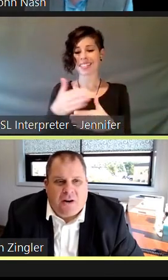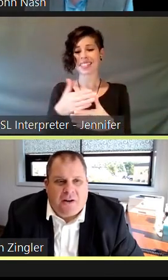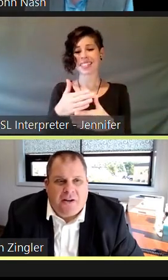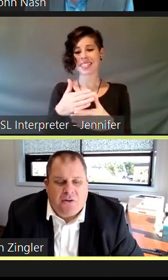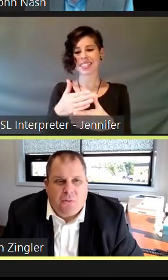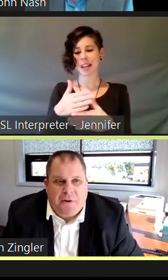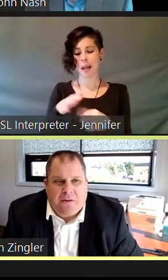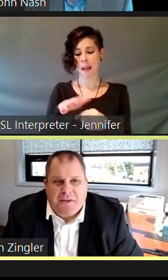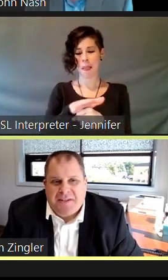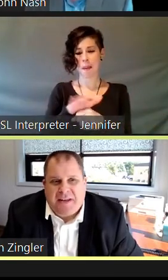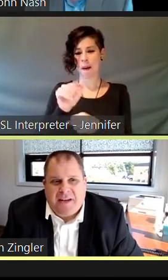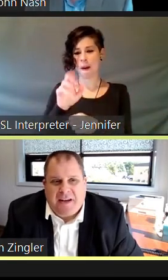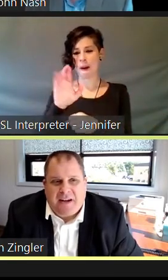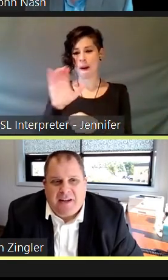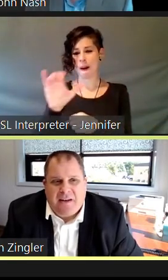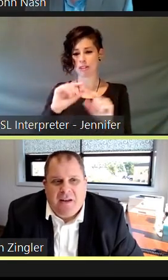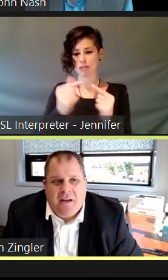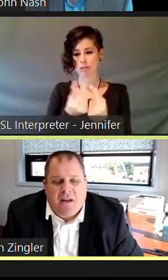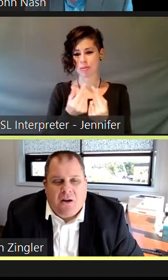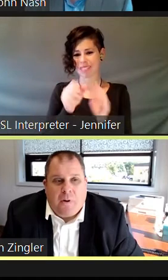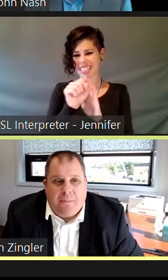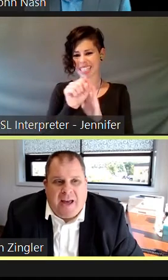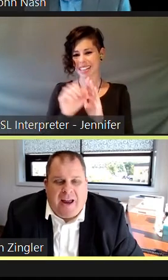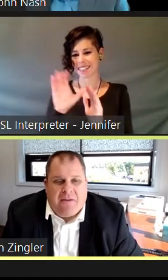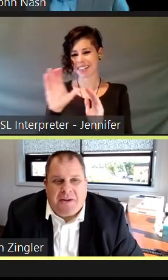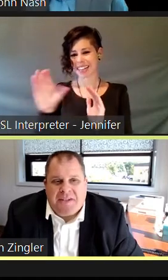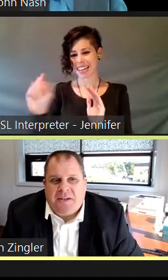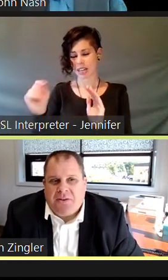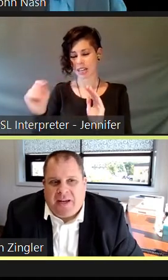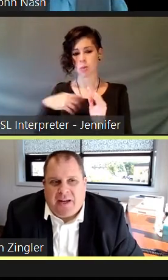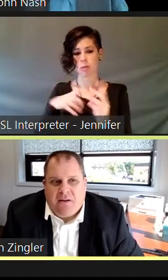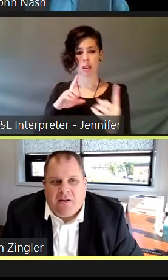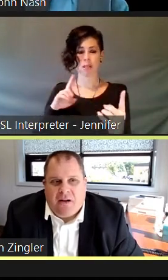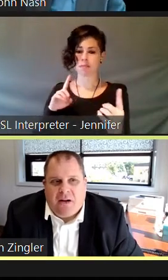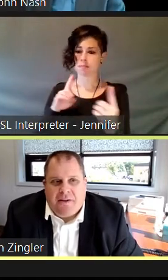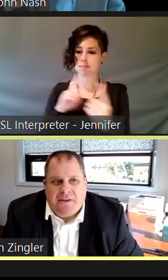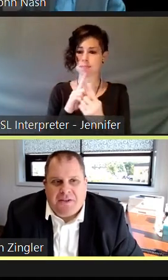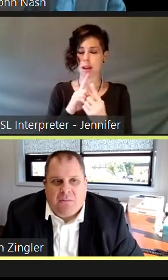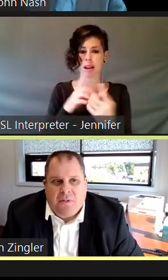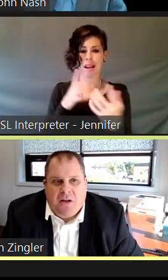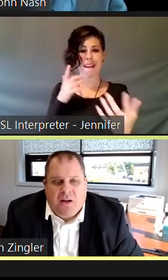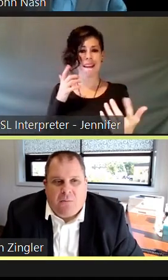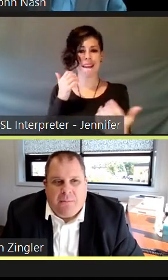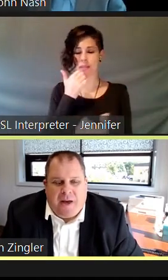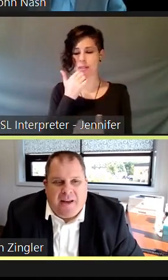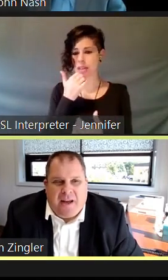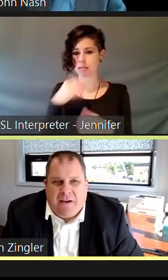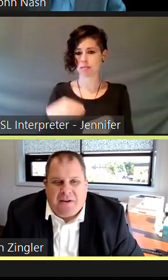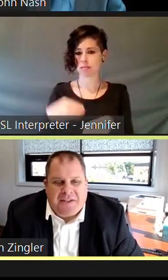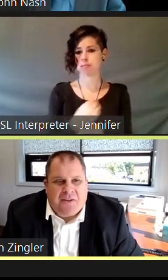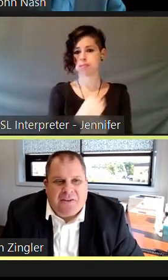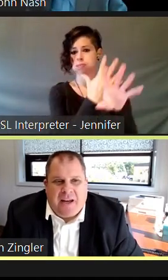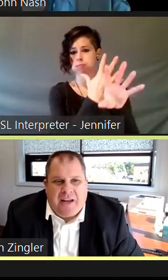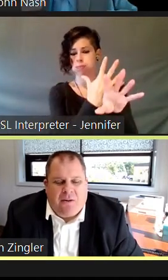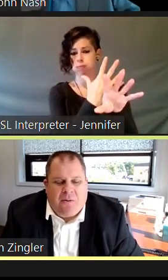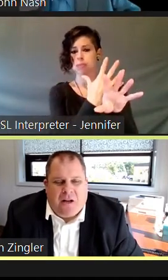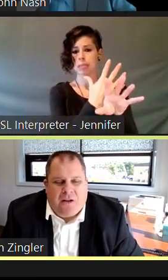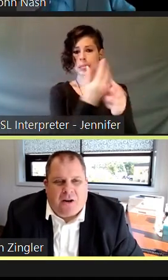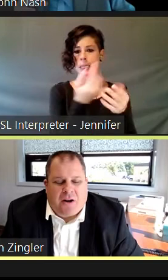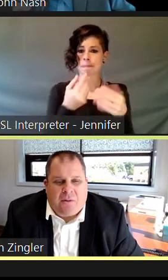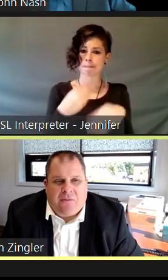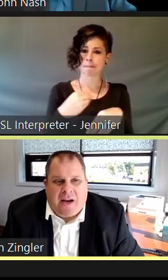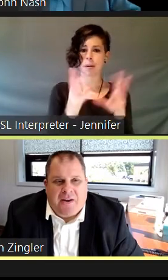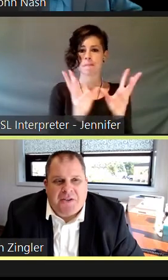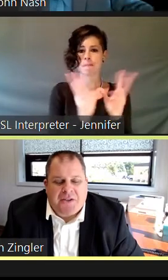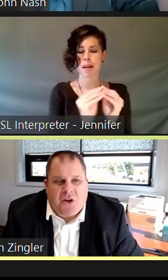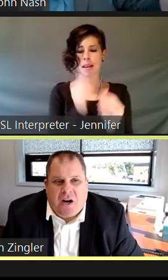local ARC group here for the state of Connecticut. We met every single day via Zoom. We met every single day with all of our